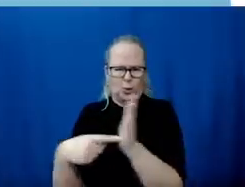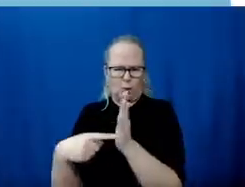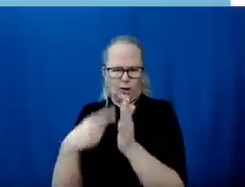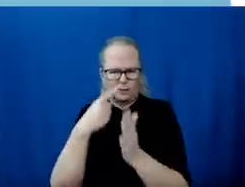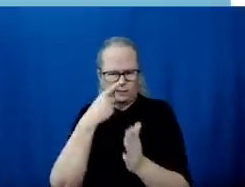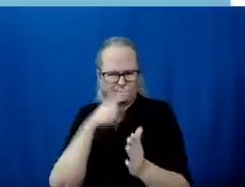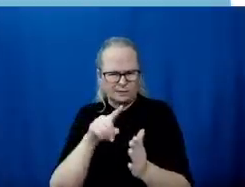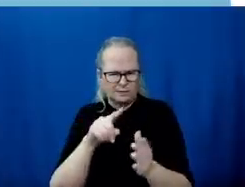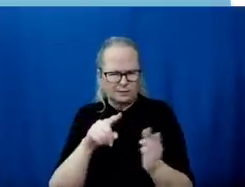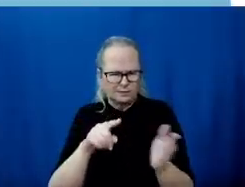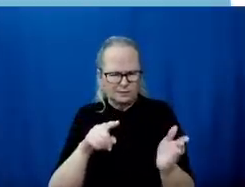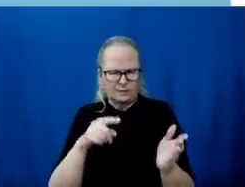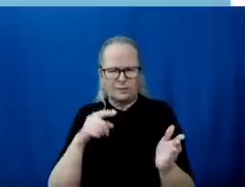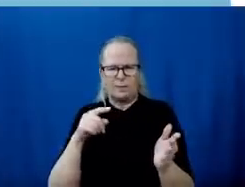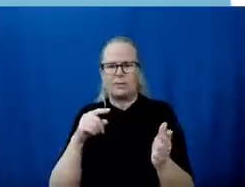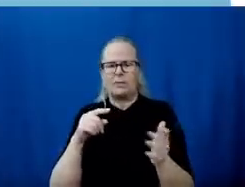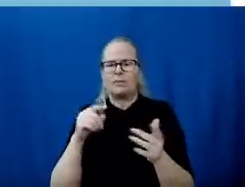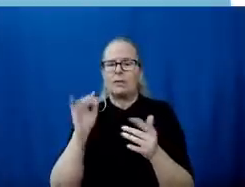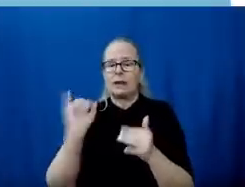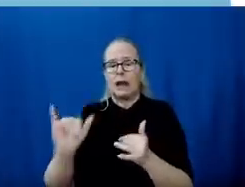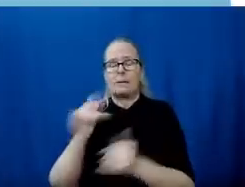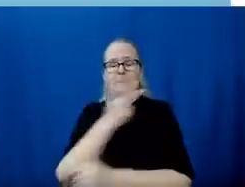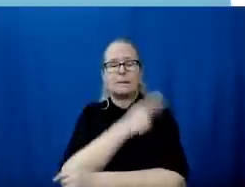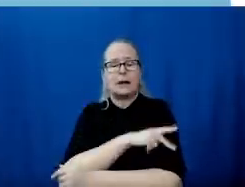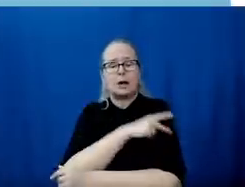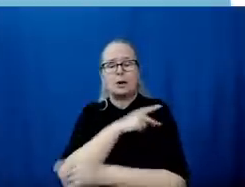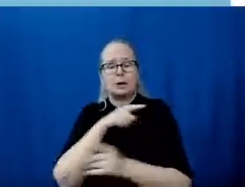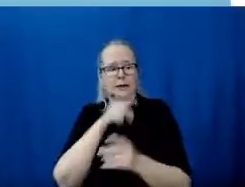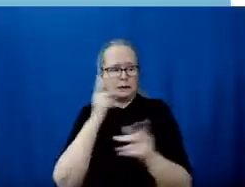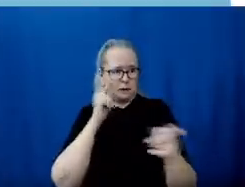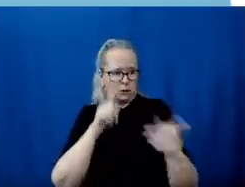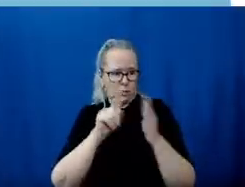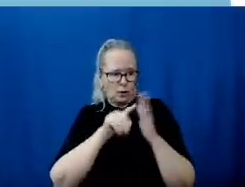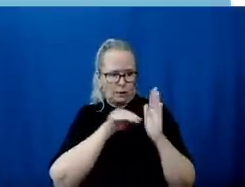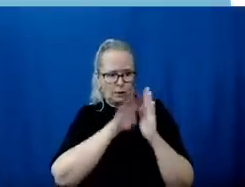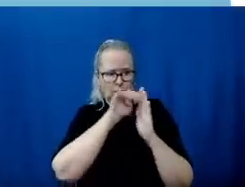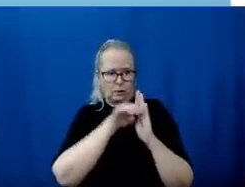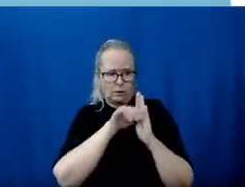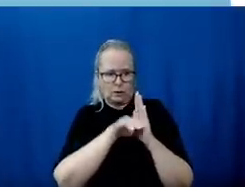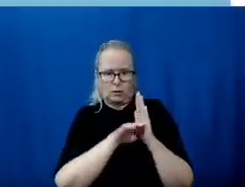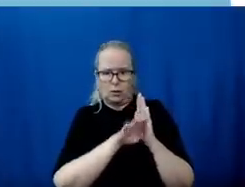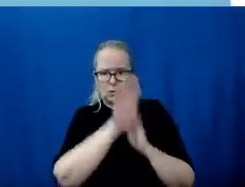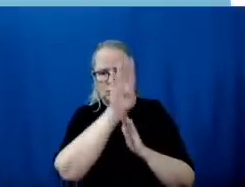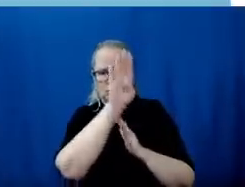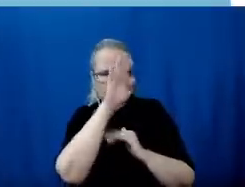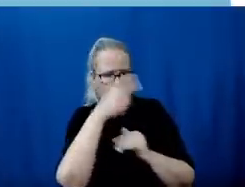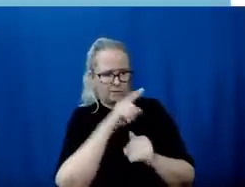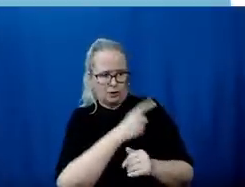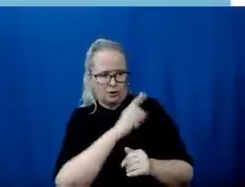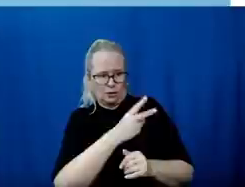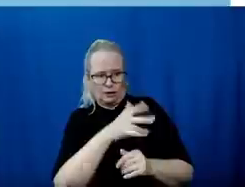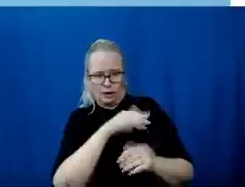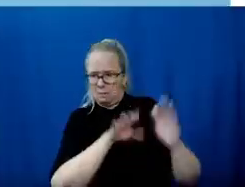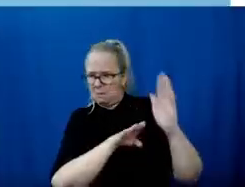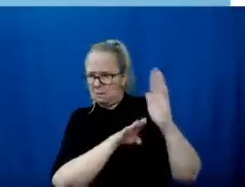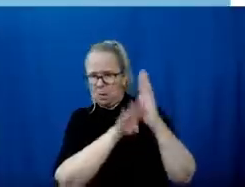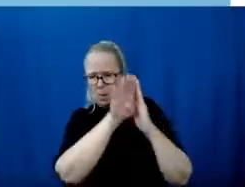I think that next slide should just be showing just the how much higher that inpatient rise is compared